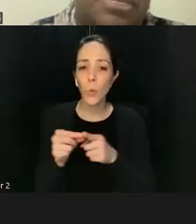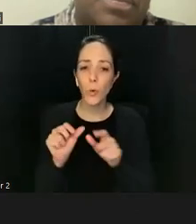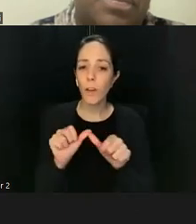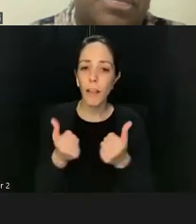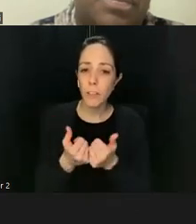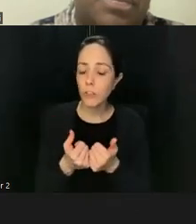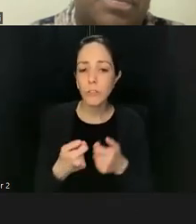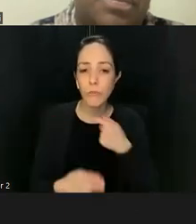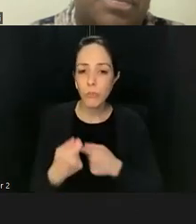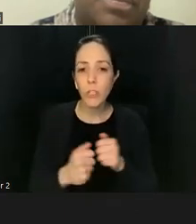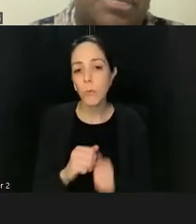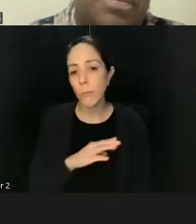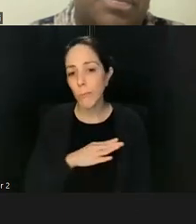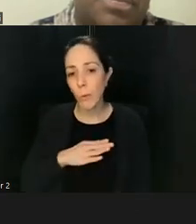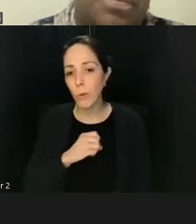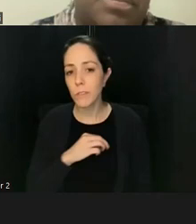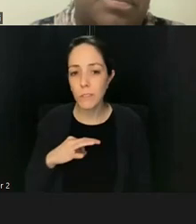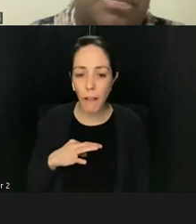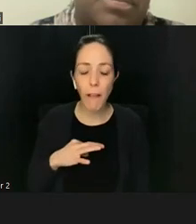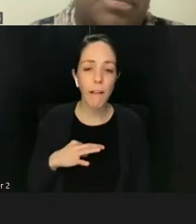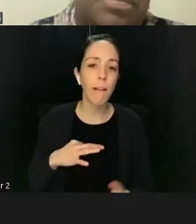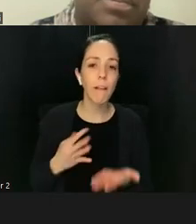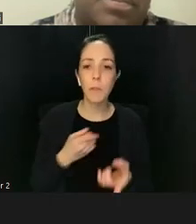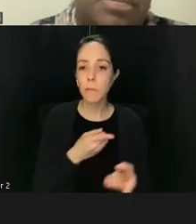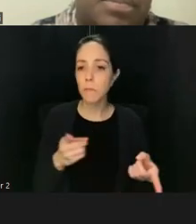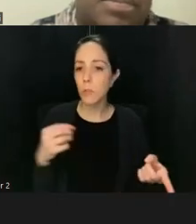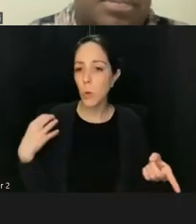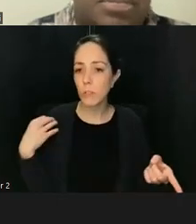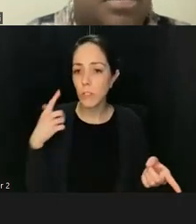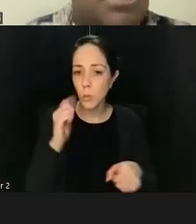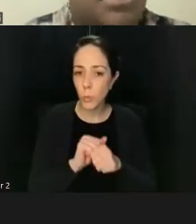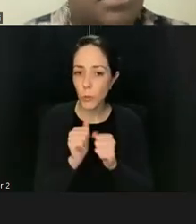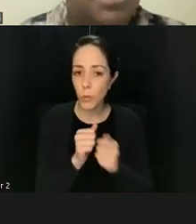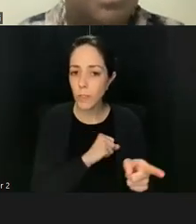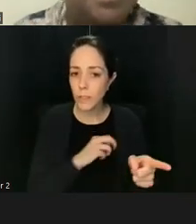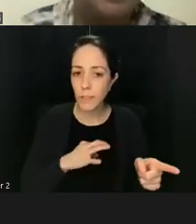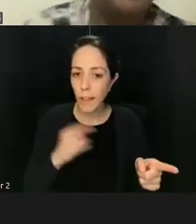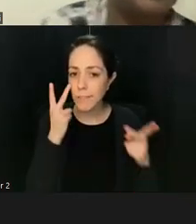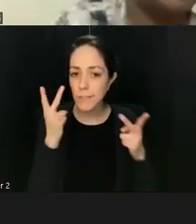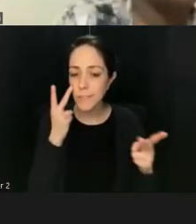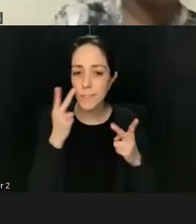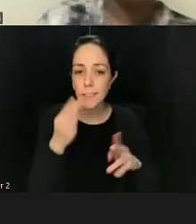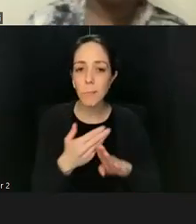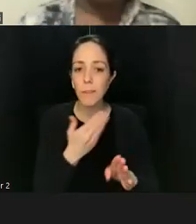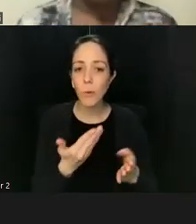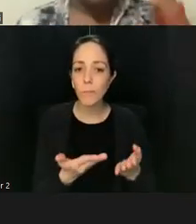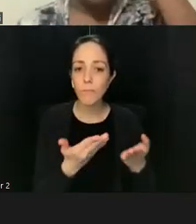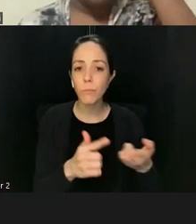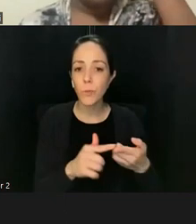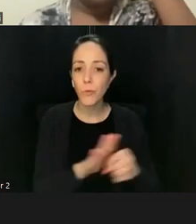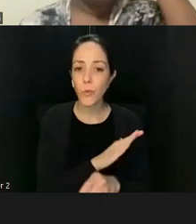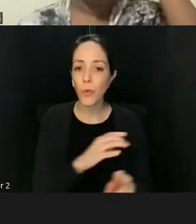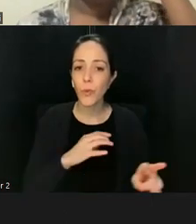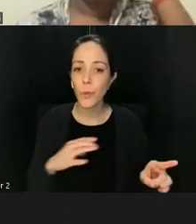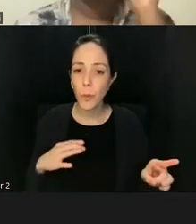board staff. And you know, maybe that's something the co-chairs can work with the staff on between now and when it goes to the full commission. In the